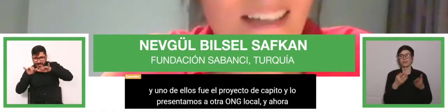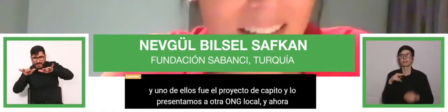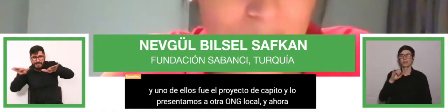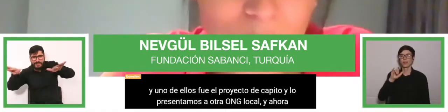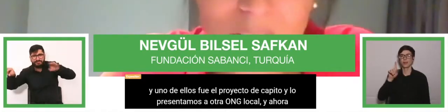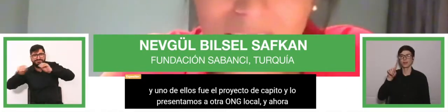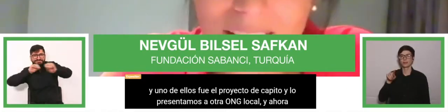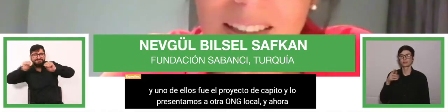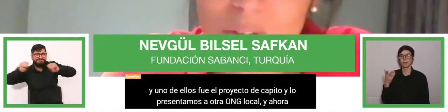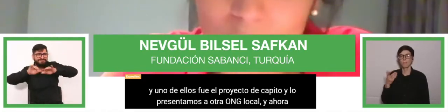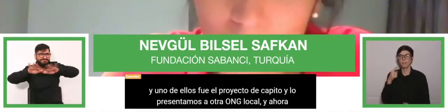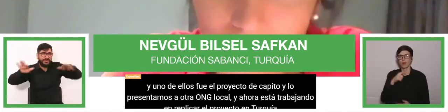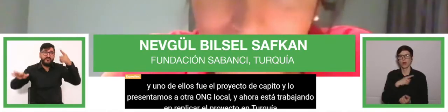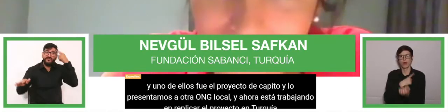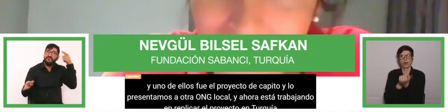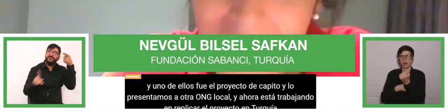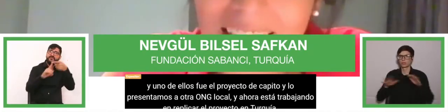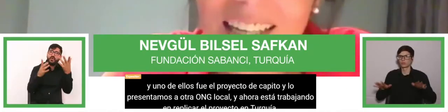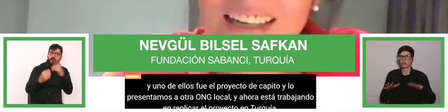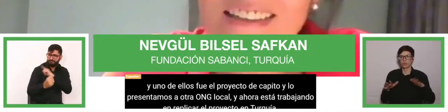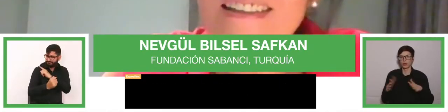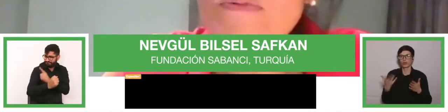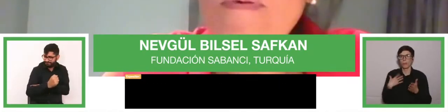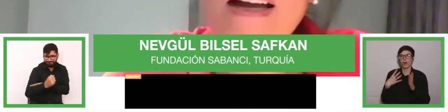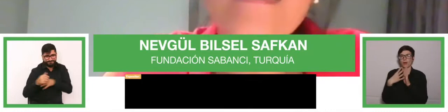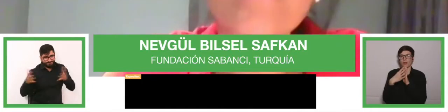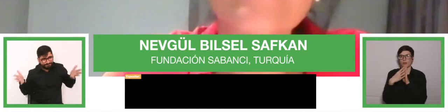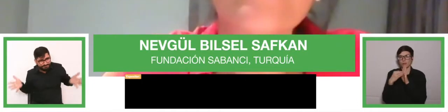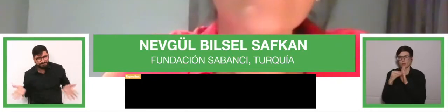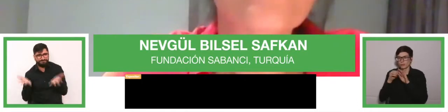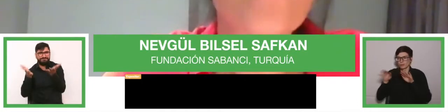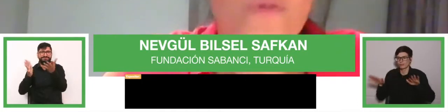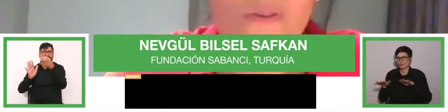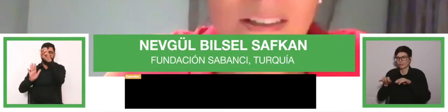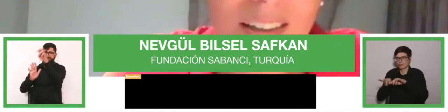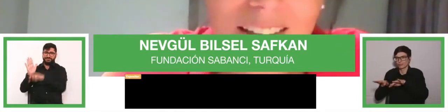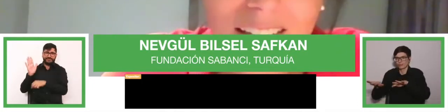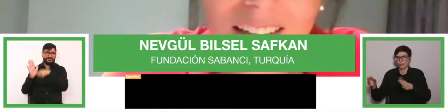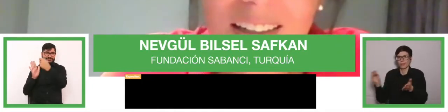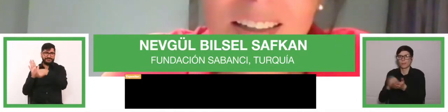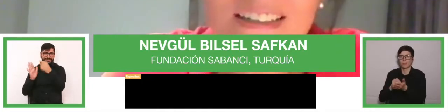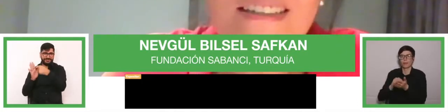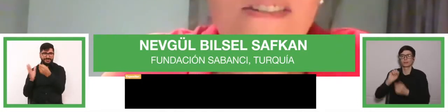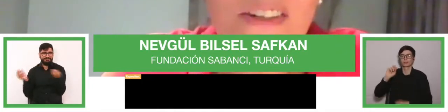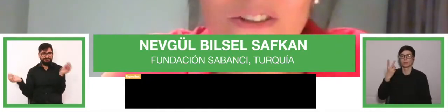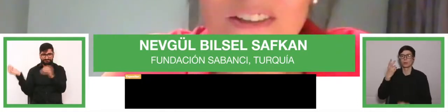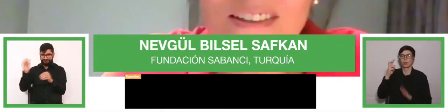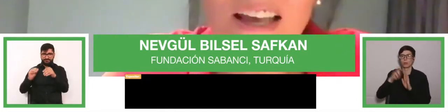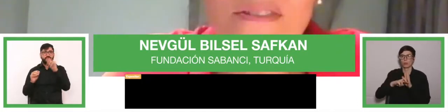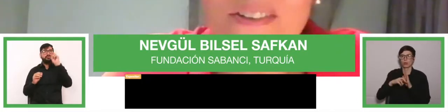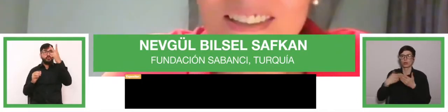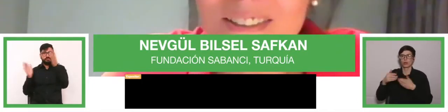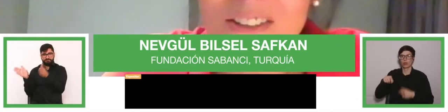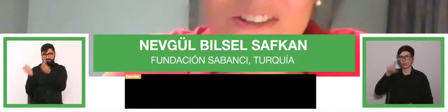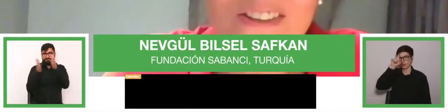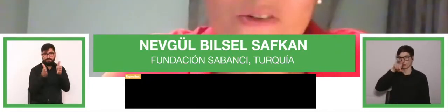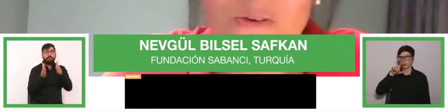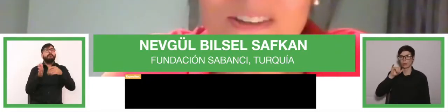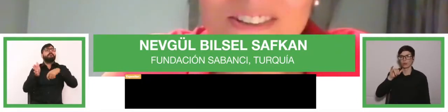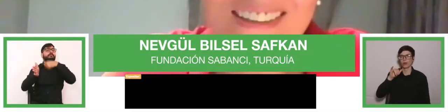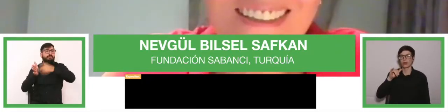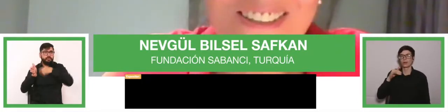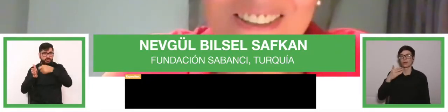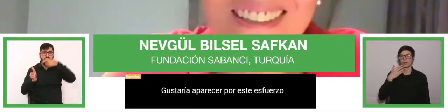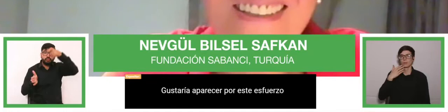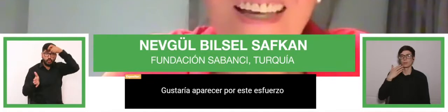the second project in Turkey, despite to the restrictions, heavy restrictions,